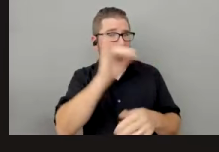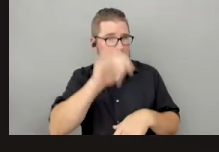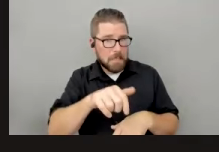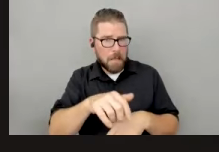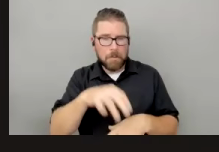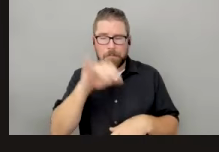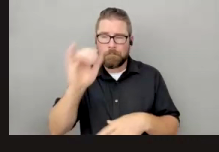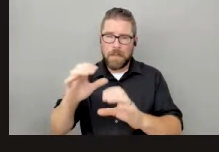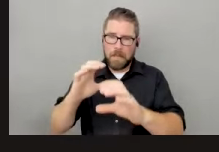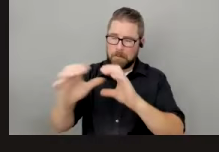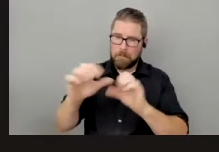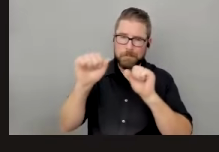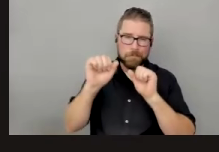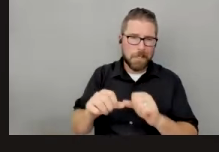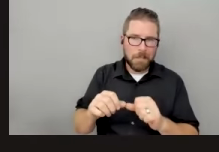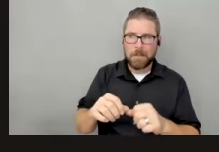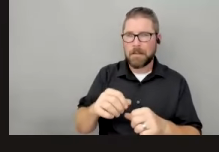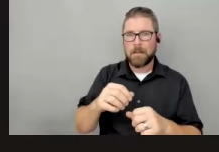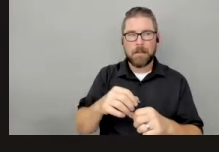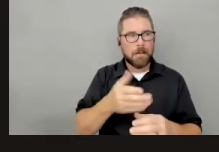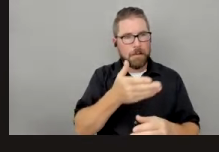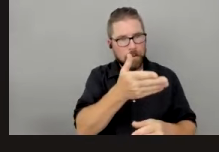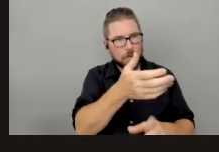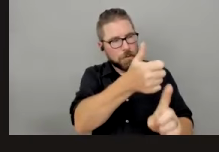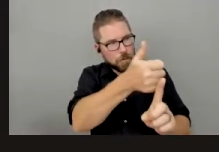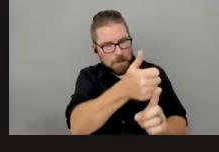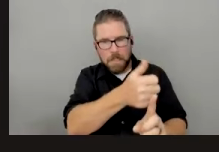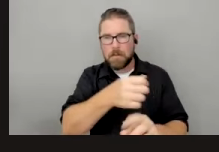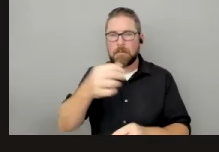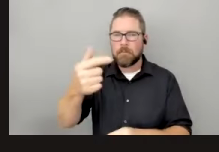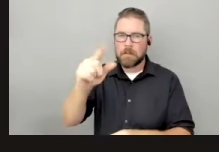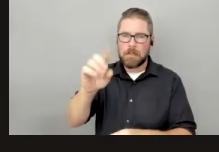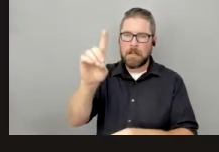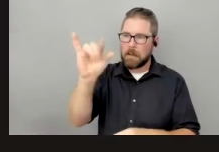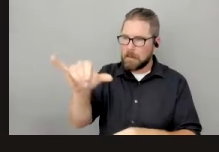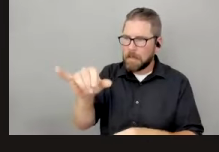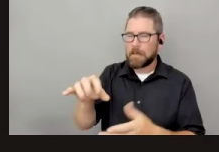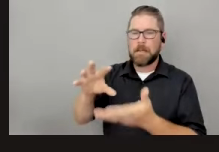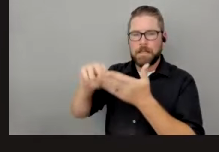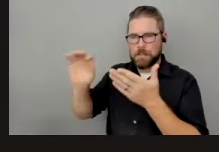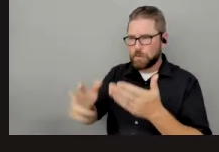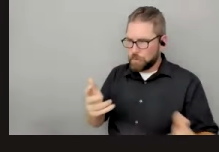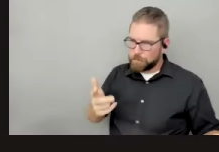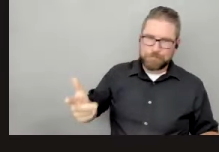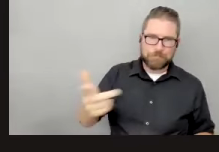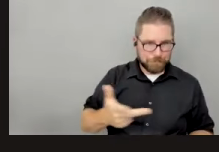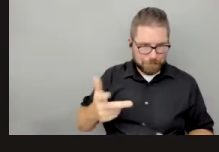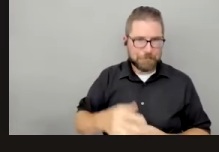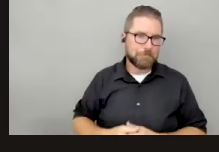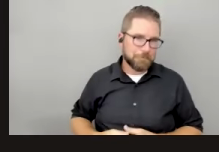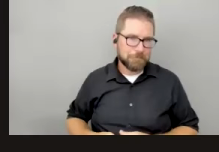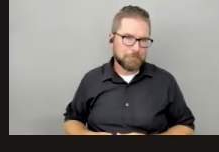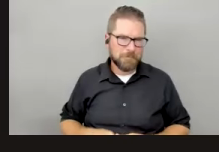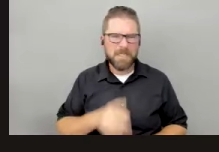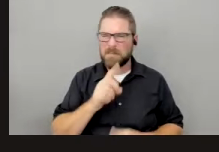conversations could be had between Gladdy, yourself, and the students. Sometimes I think they were talking about there's a lot of